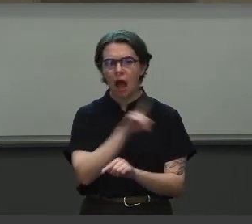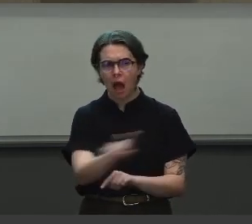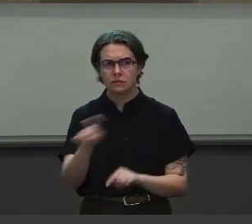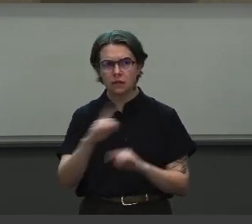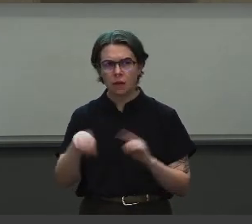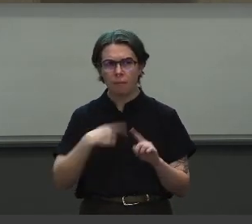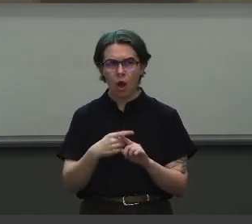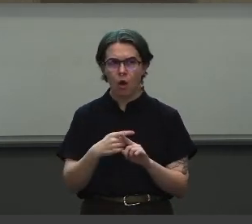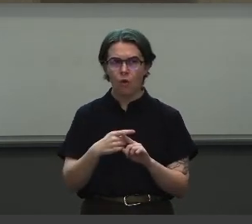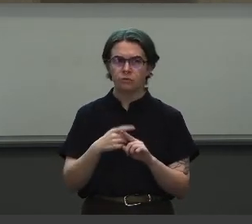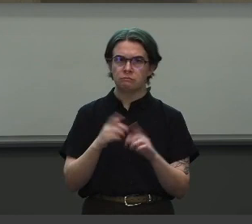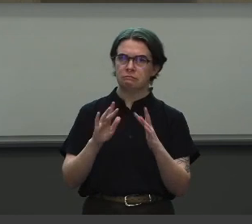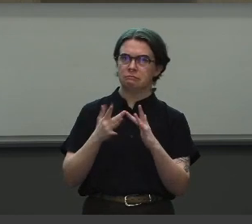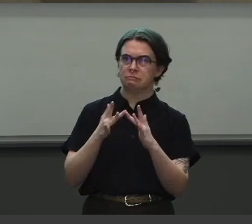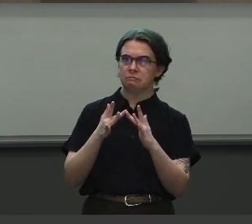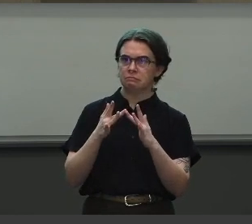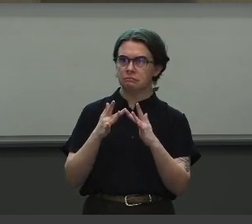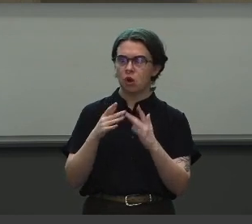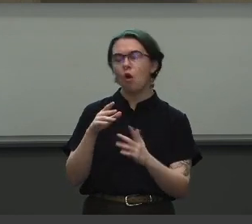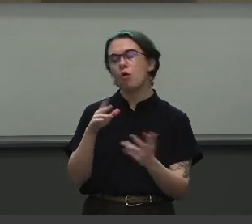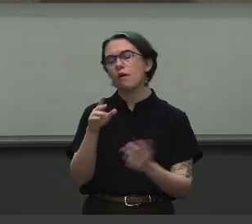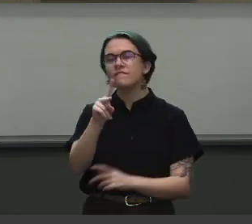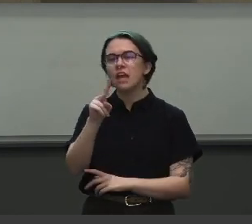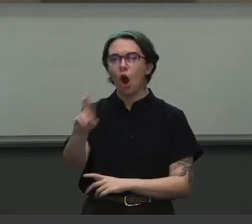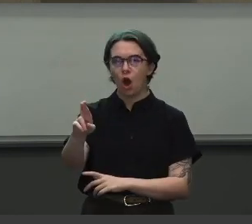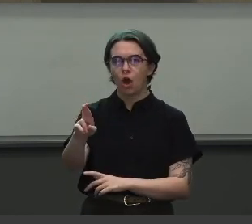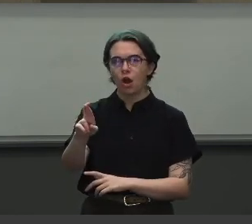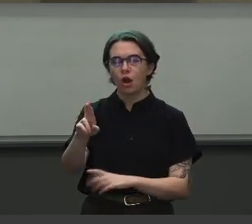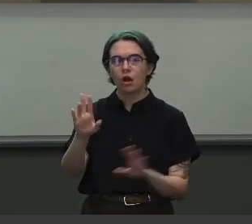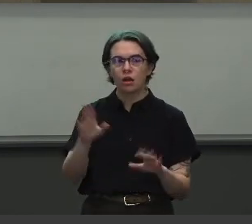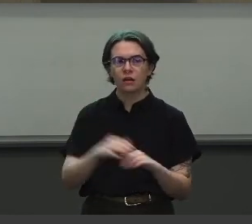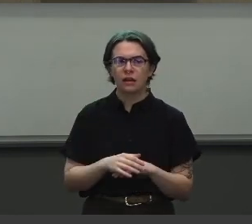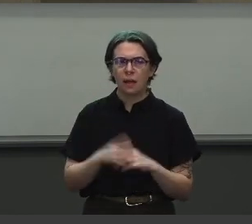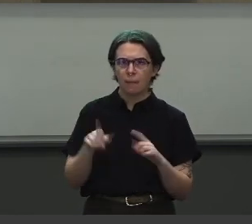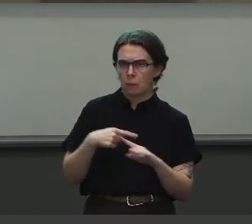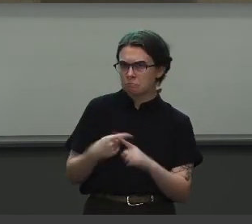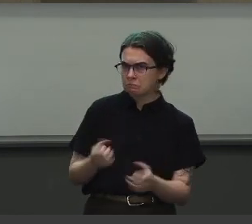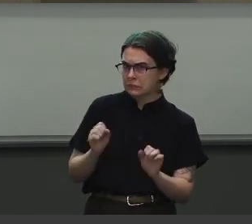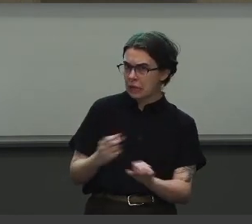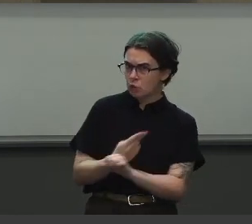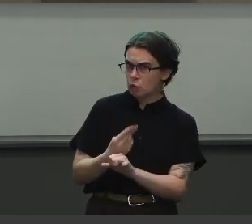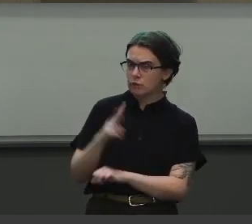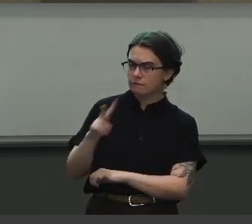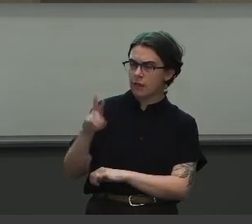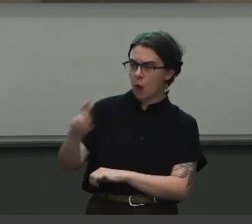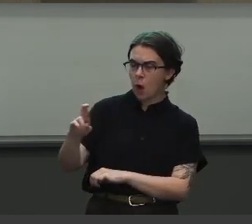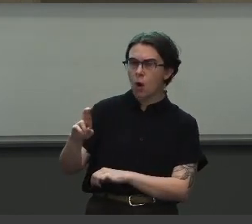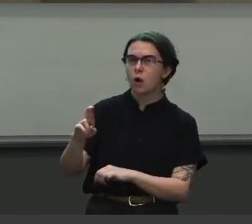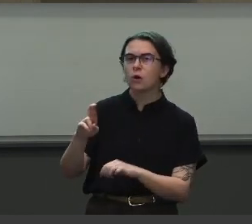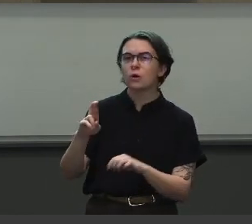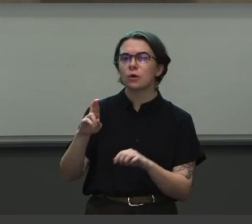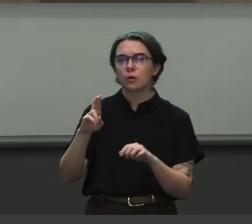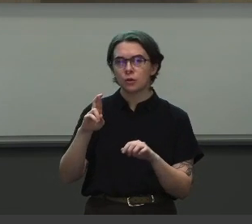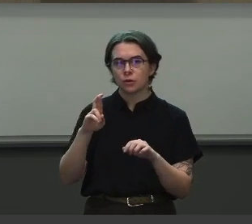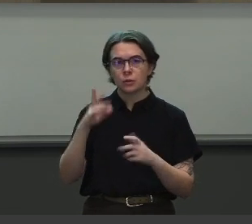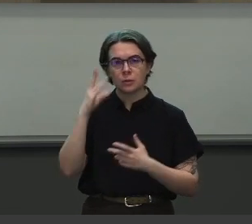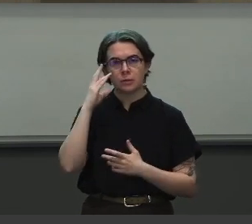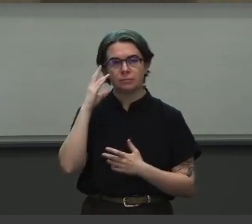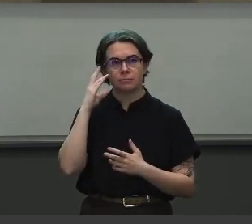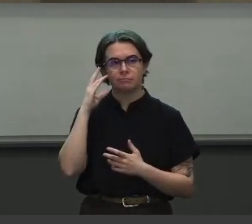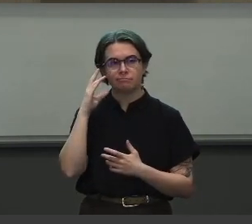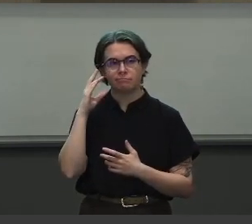reality, and I shared with her a paper where the researchers were using a virtual reality headset to simulate real-world